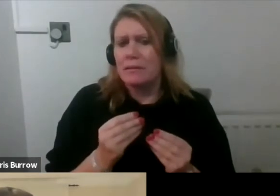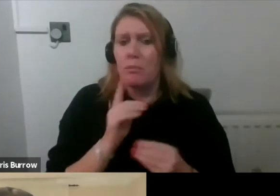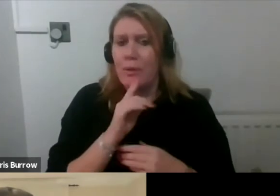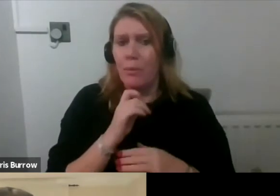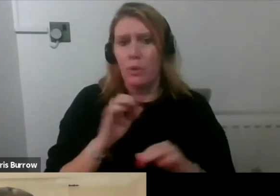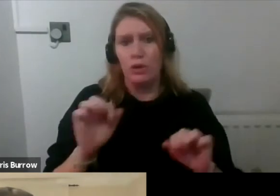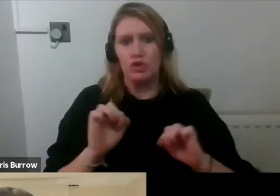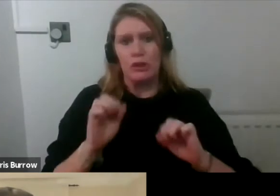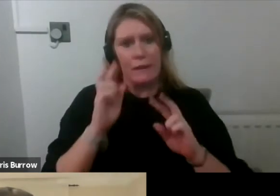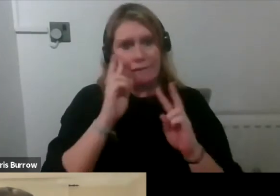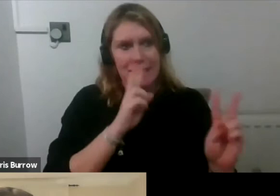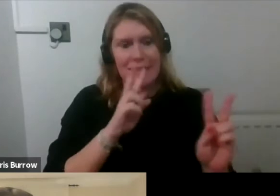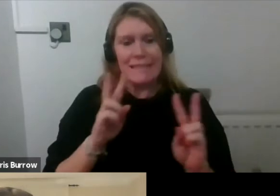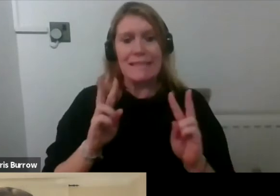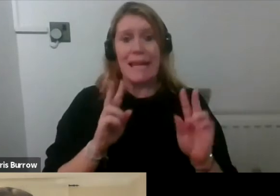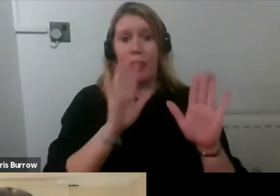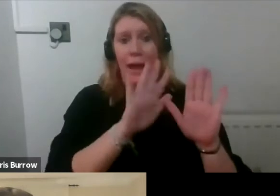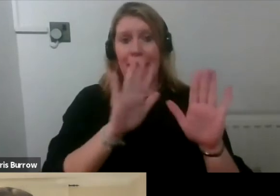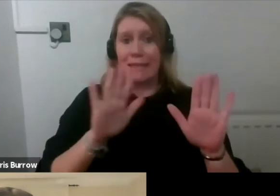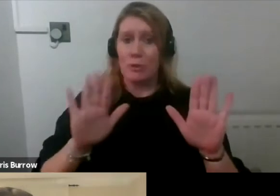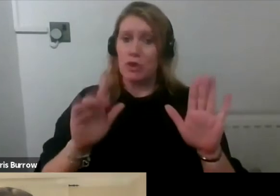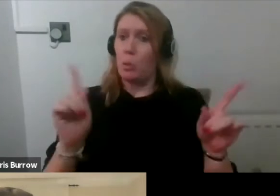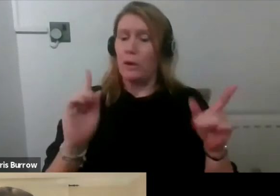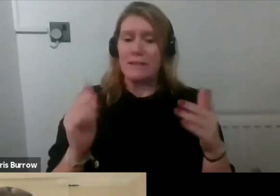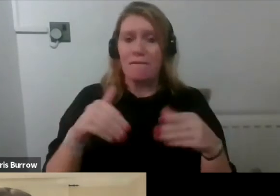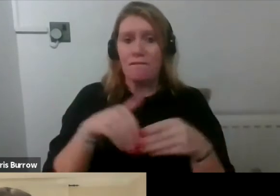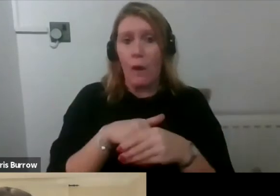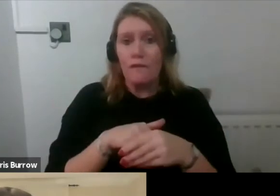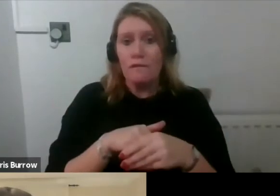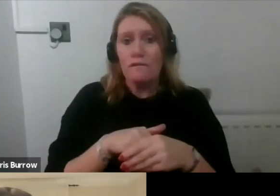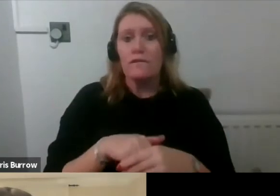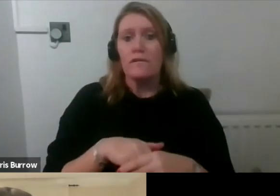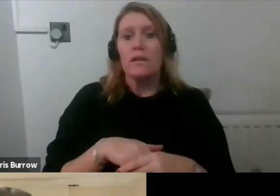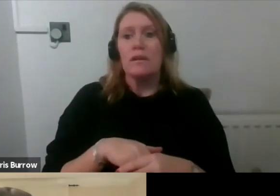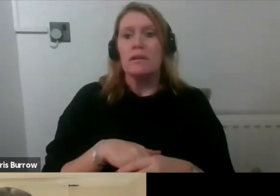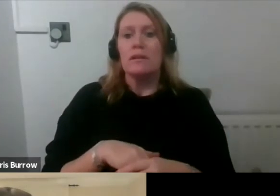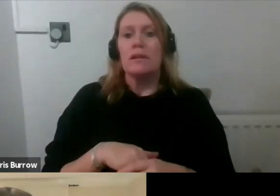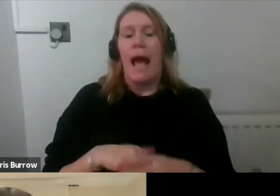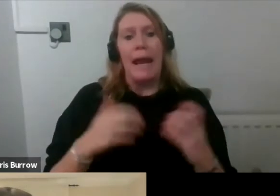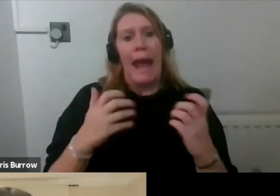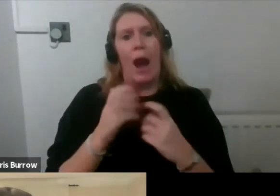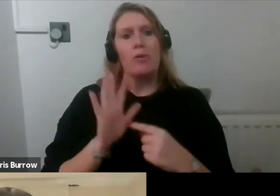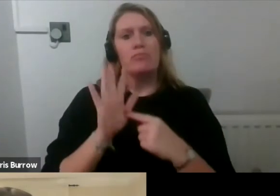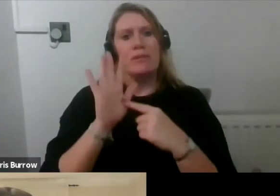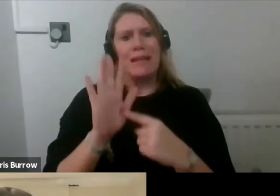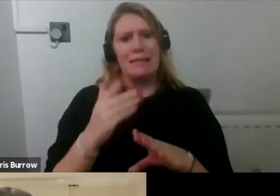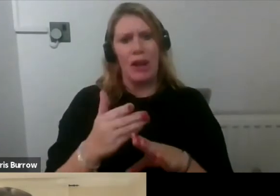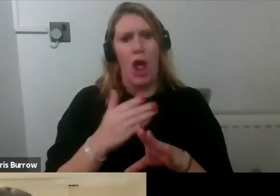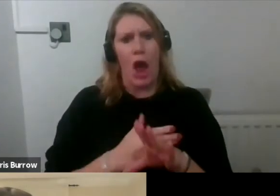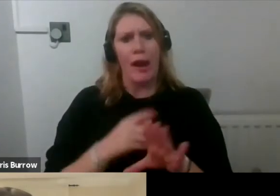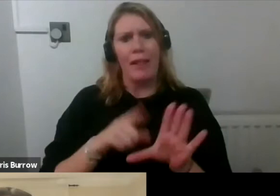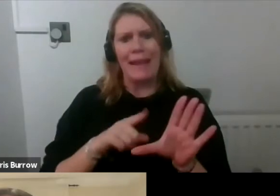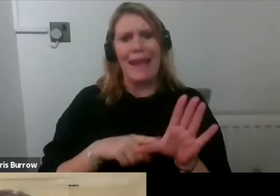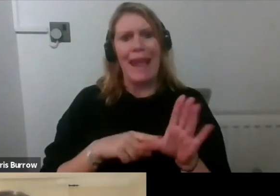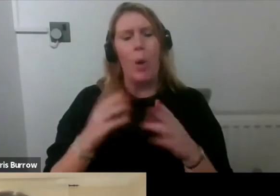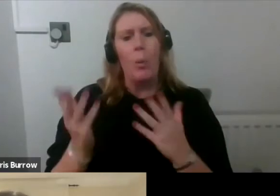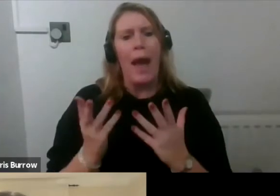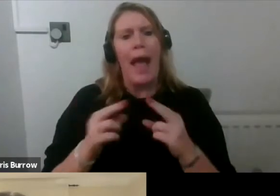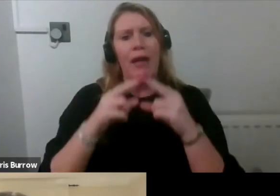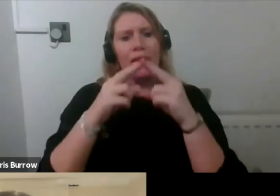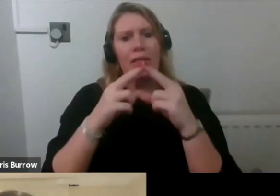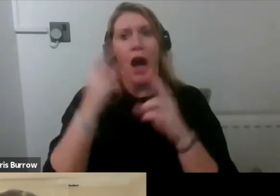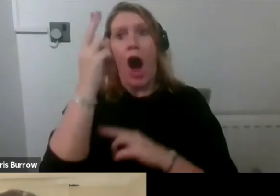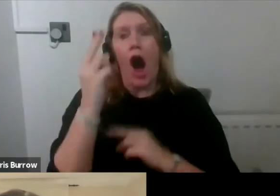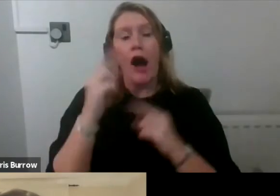round it, what the exhibition consists of at the moment, and also how it was presented earlier in the year at the Art House. Yeah,